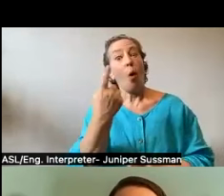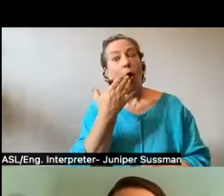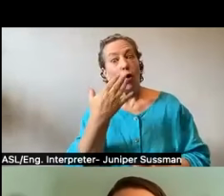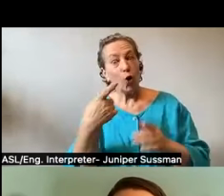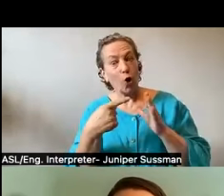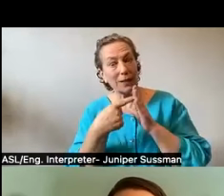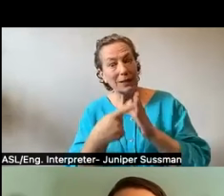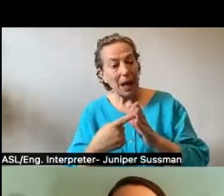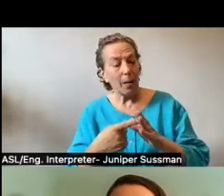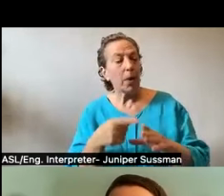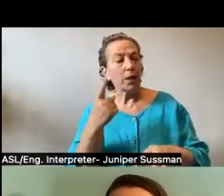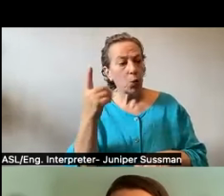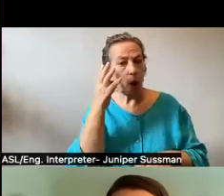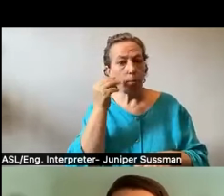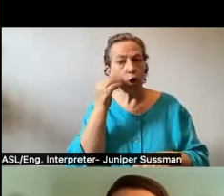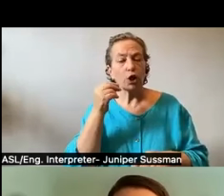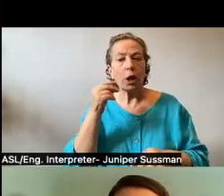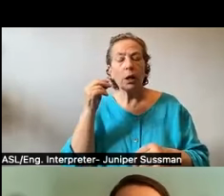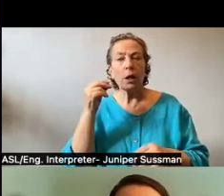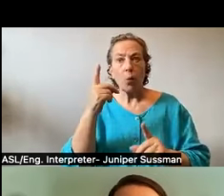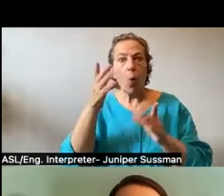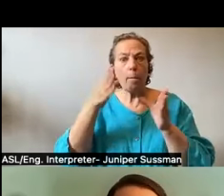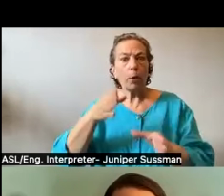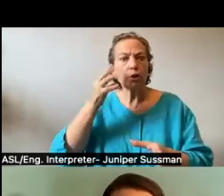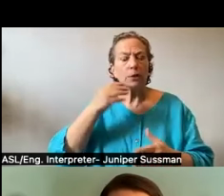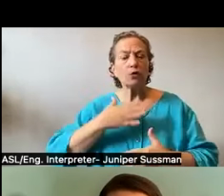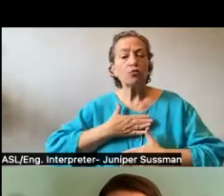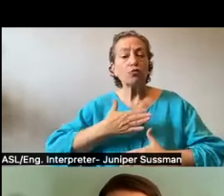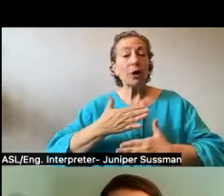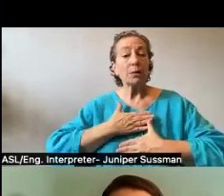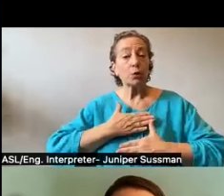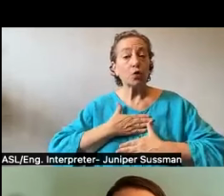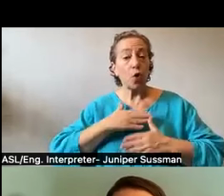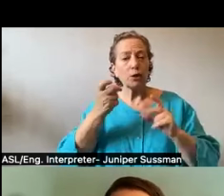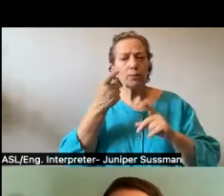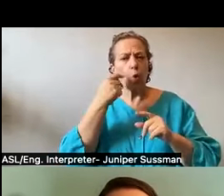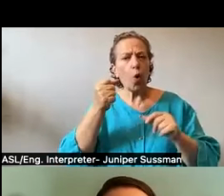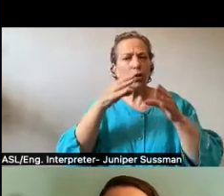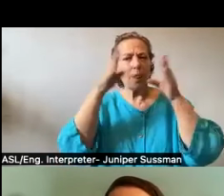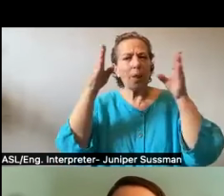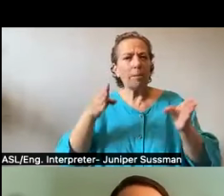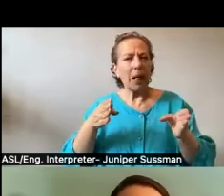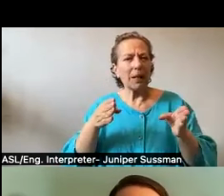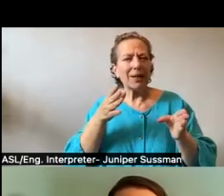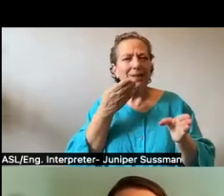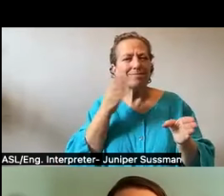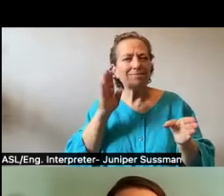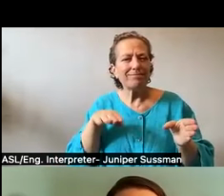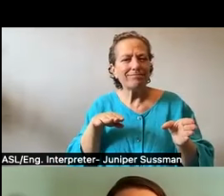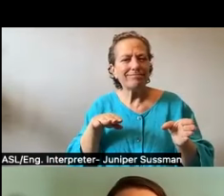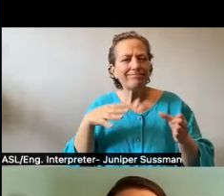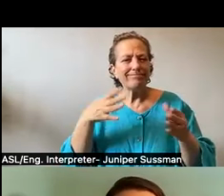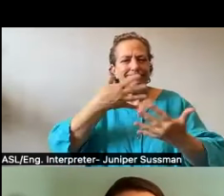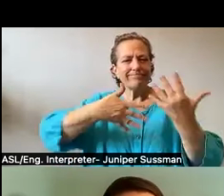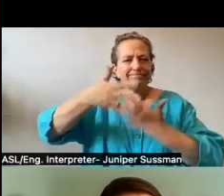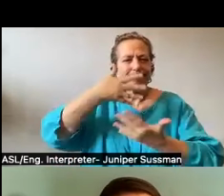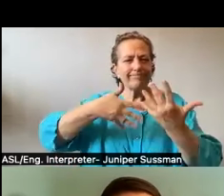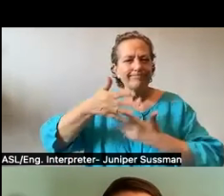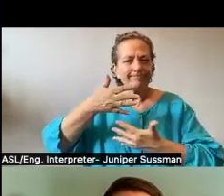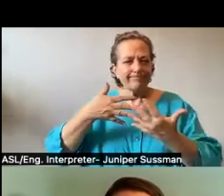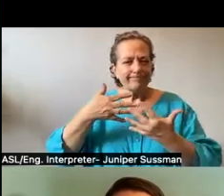person experiencing respiratory issues due to poor housing conditions. And sometimes the legal intervention clears